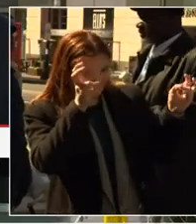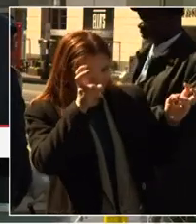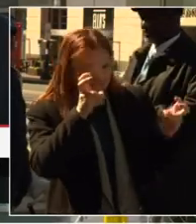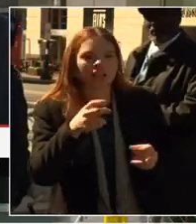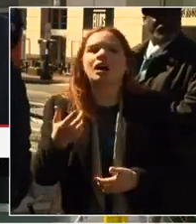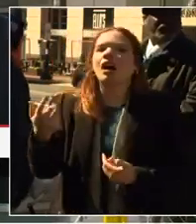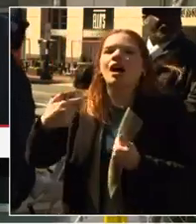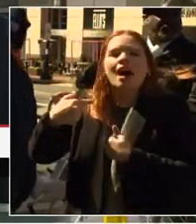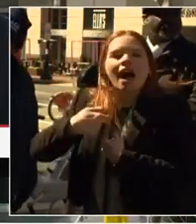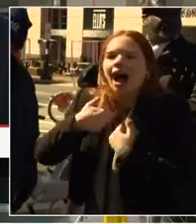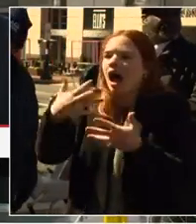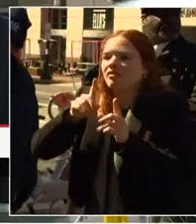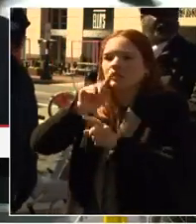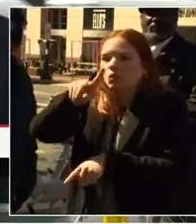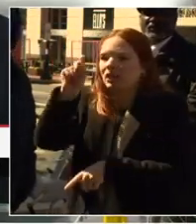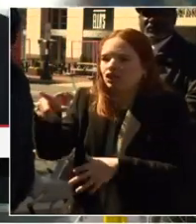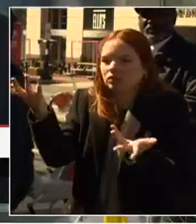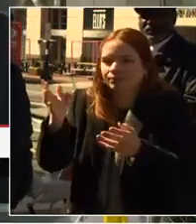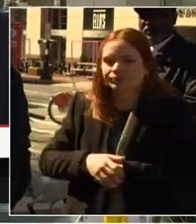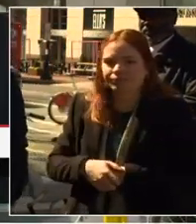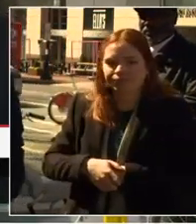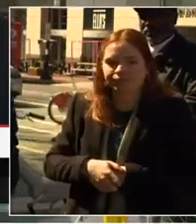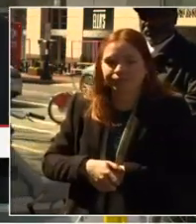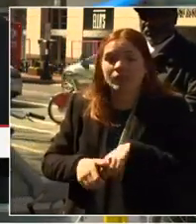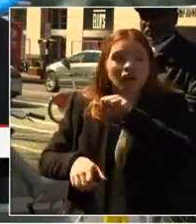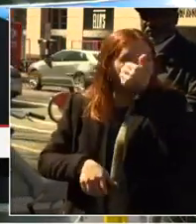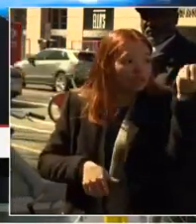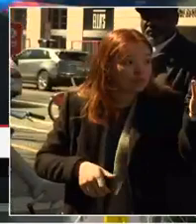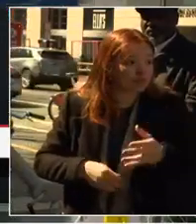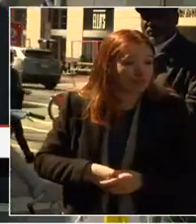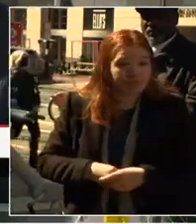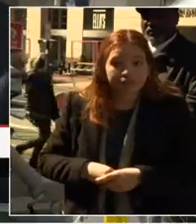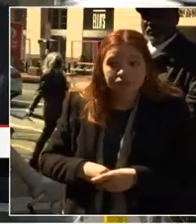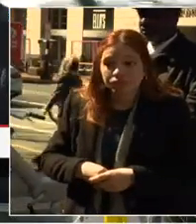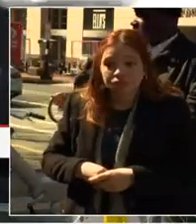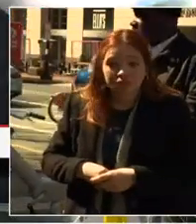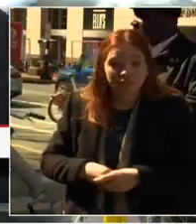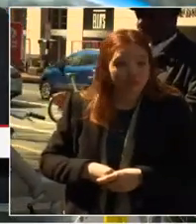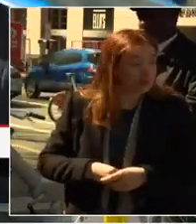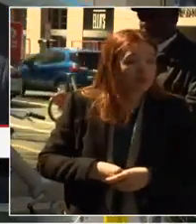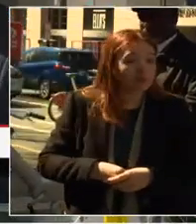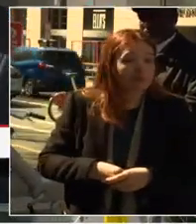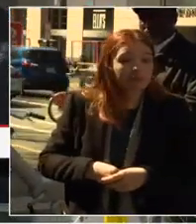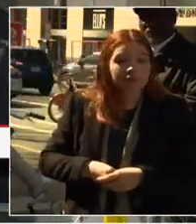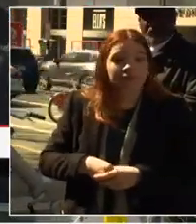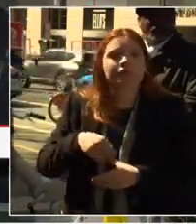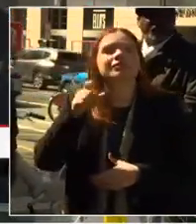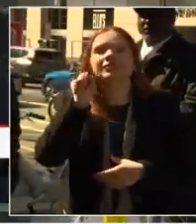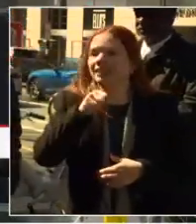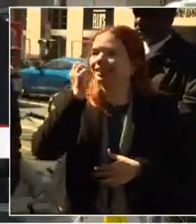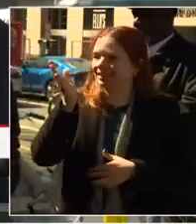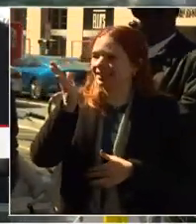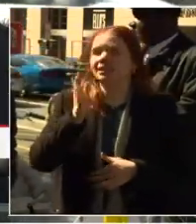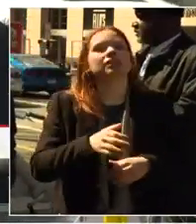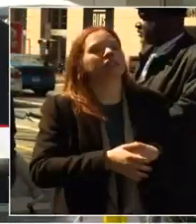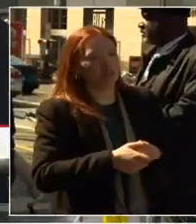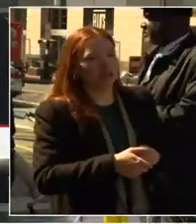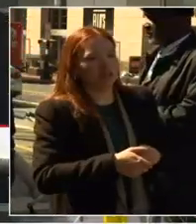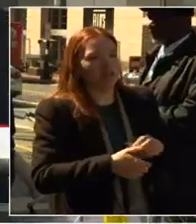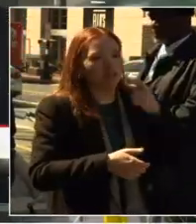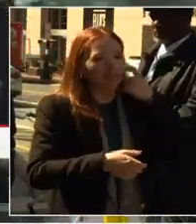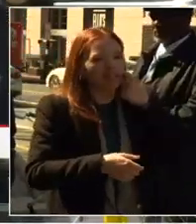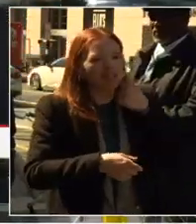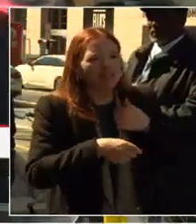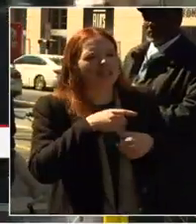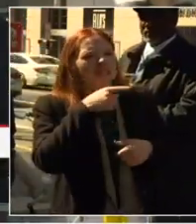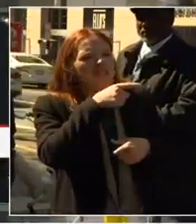Sam. This is, yes. Mayor? Yes. Mayor, can you talk about the appointments of Mr. Anderson